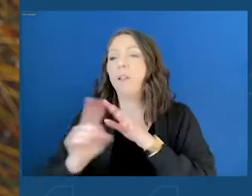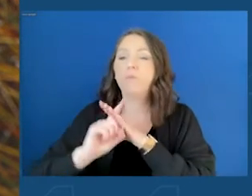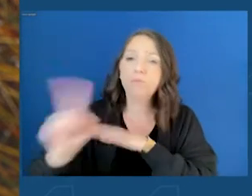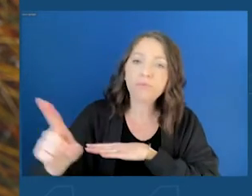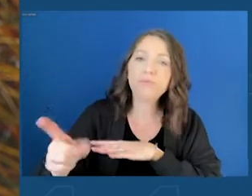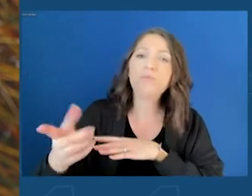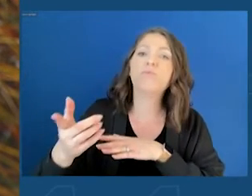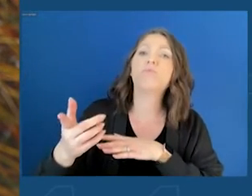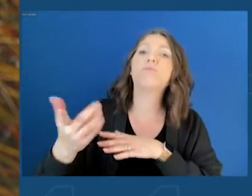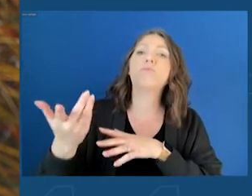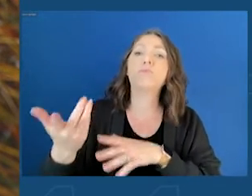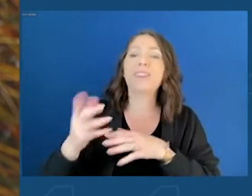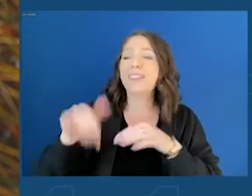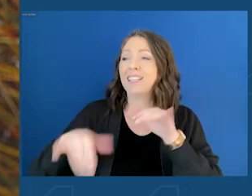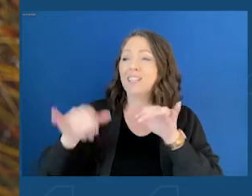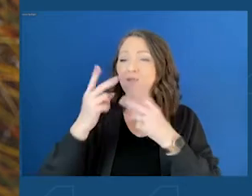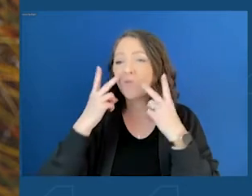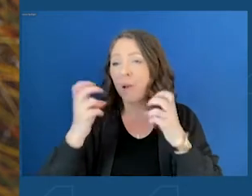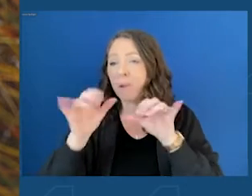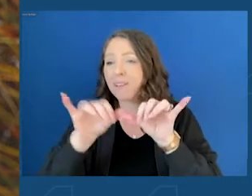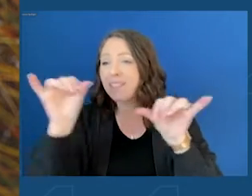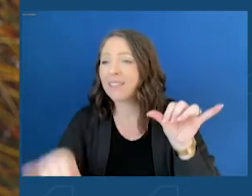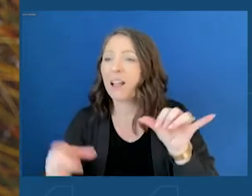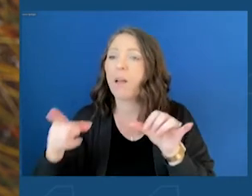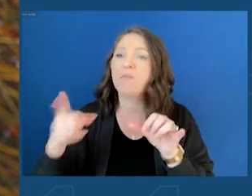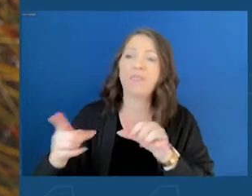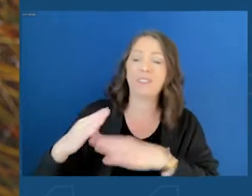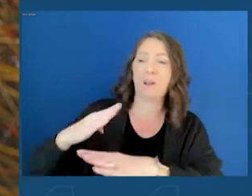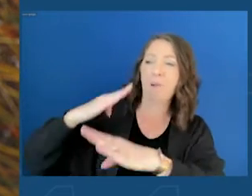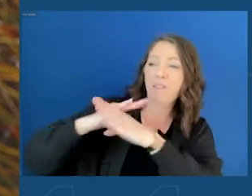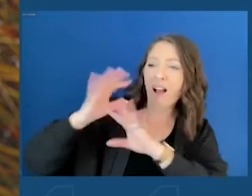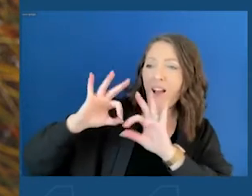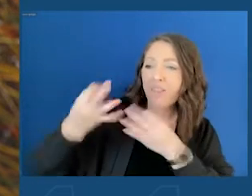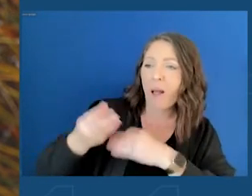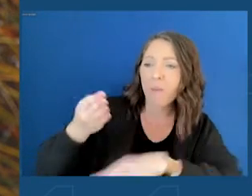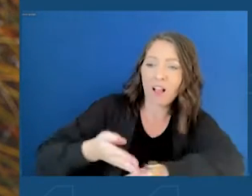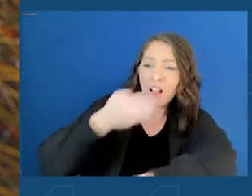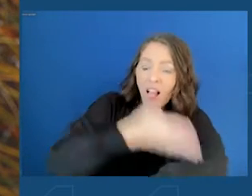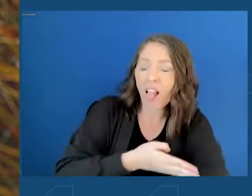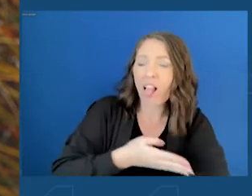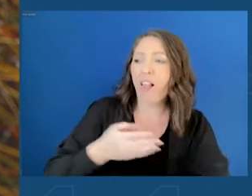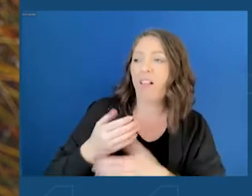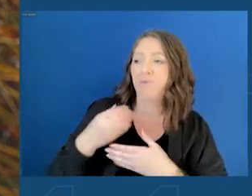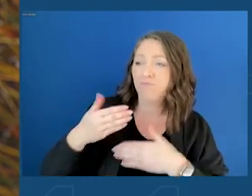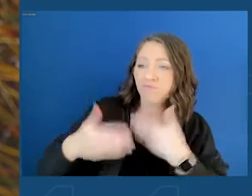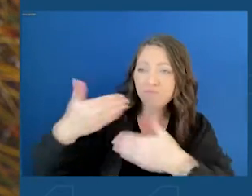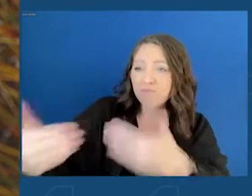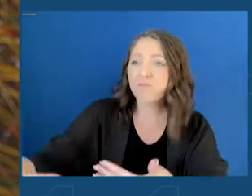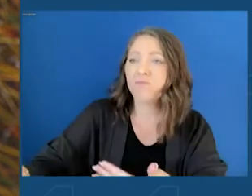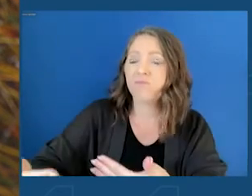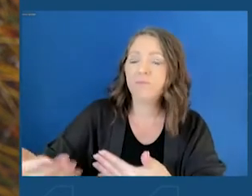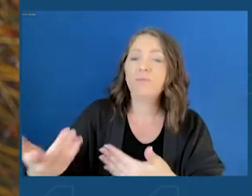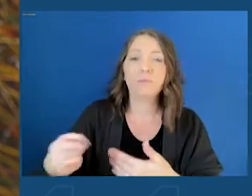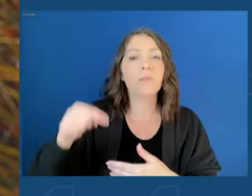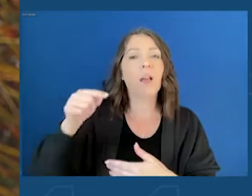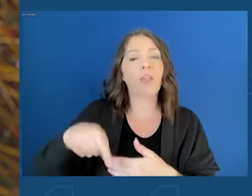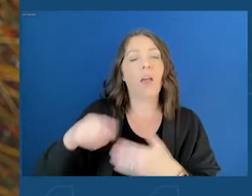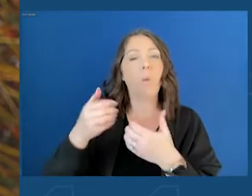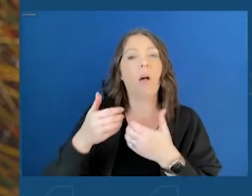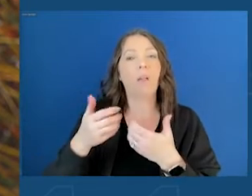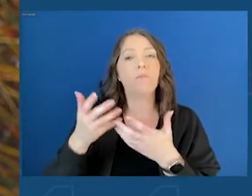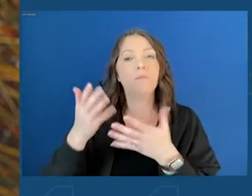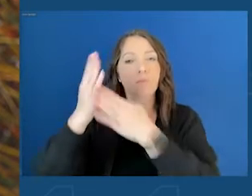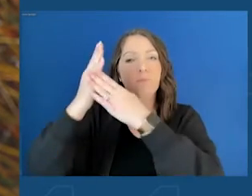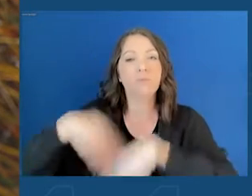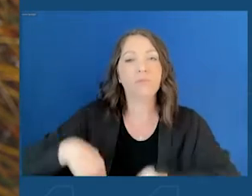system that prevents families and communities from advancement and from redemption and from moving forward. And maybe one day Marianne's children